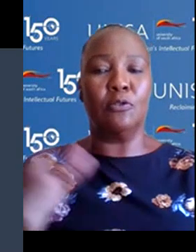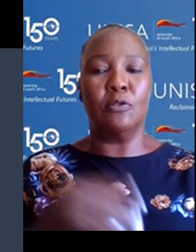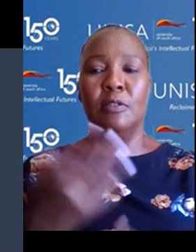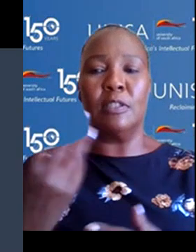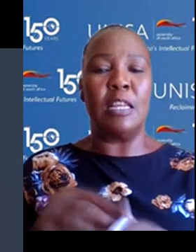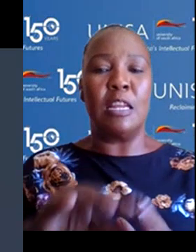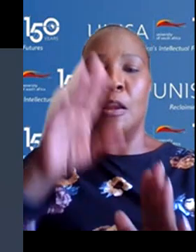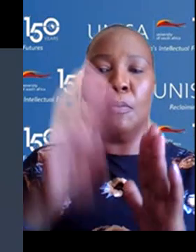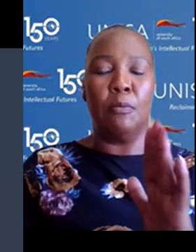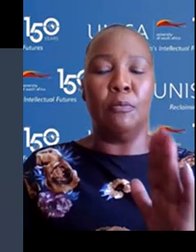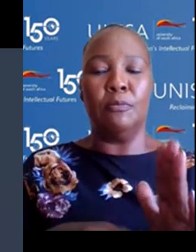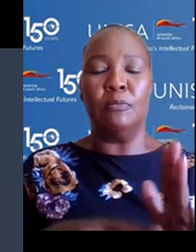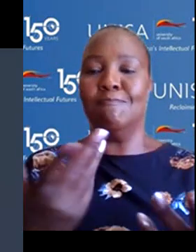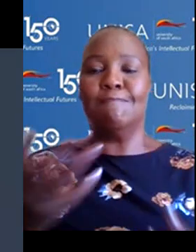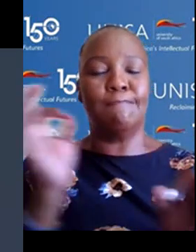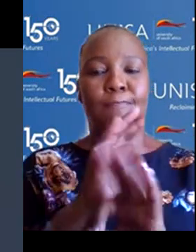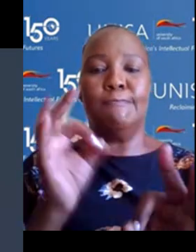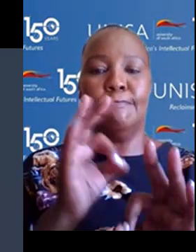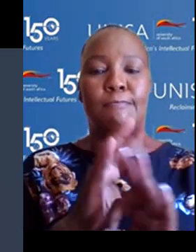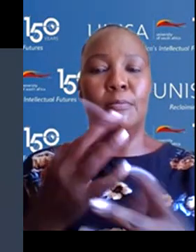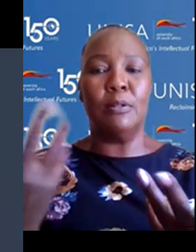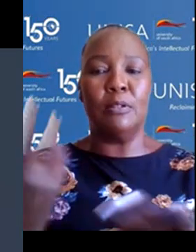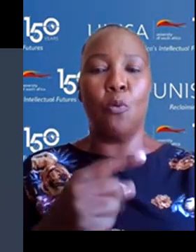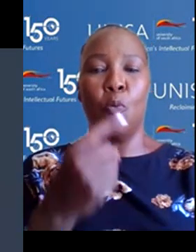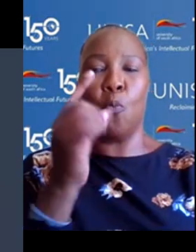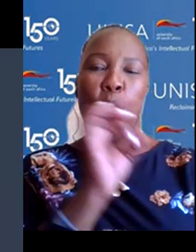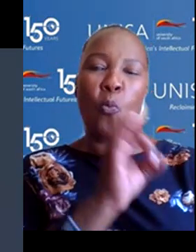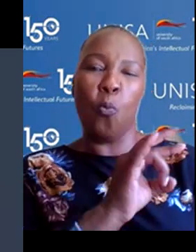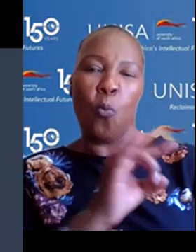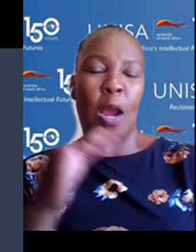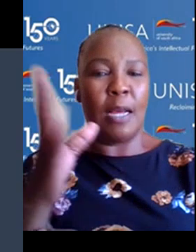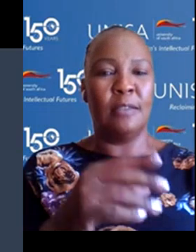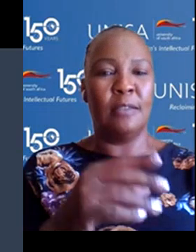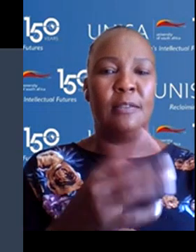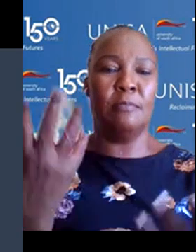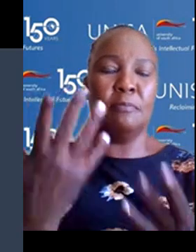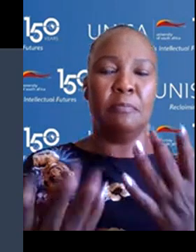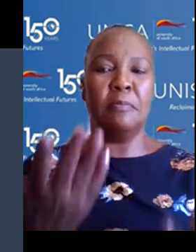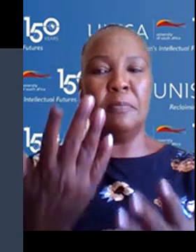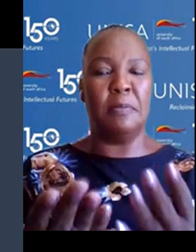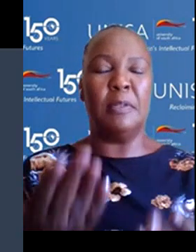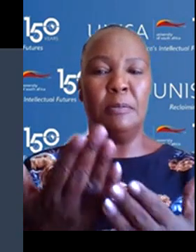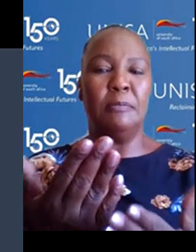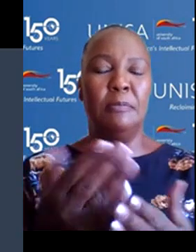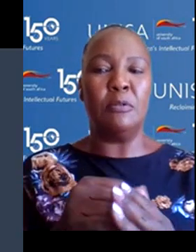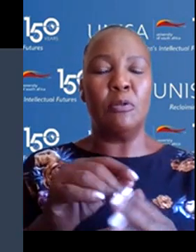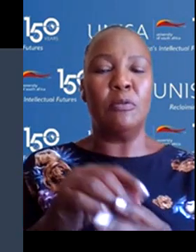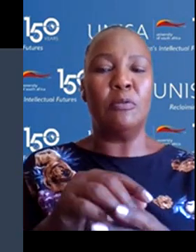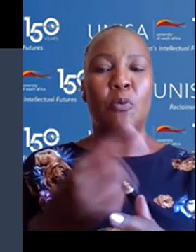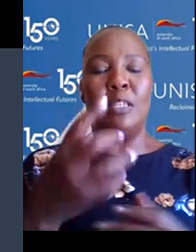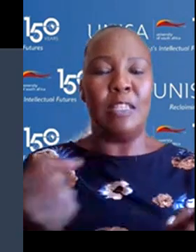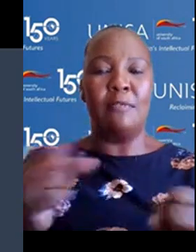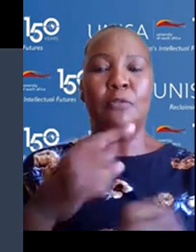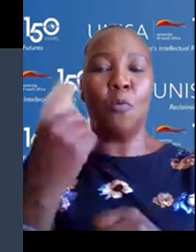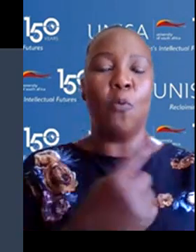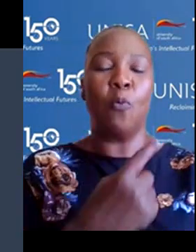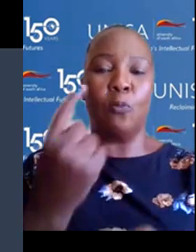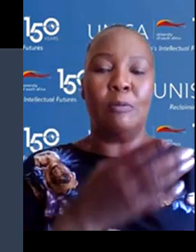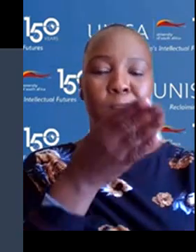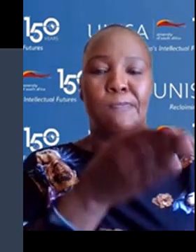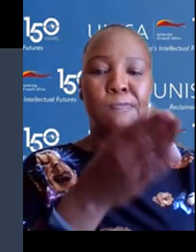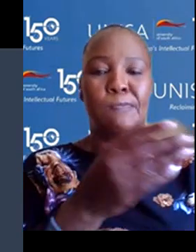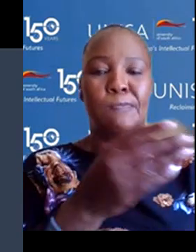downtime. Occasionally, once in a blue moon, it might, but generally, really, OneDrive is always available. It's